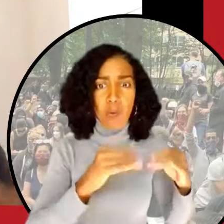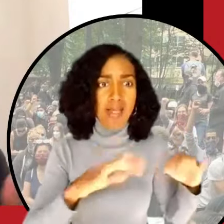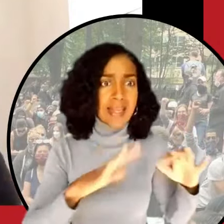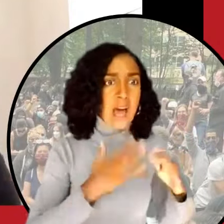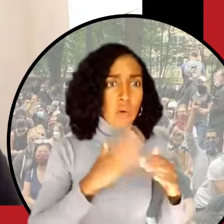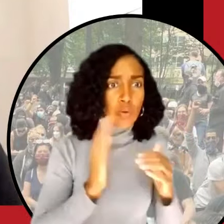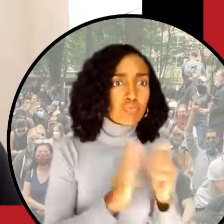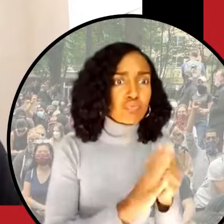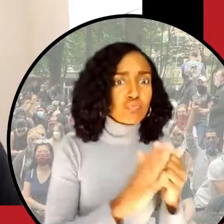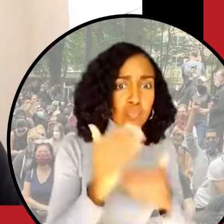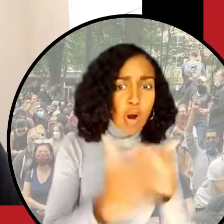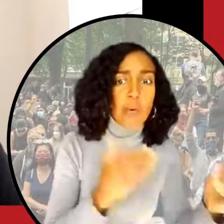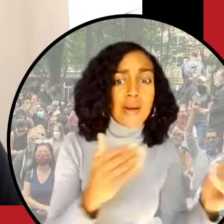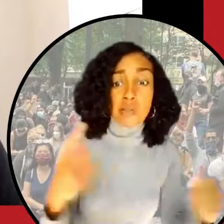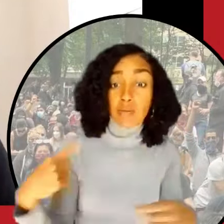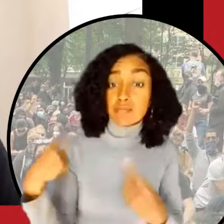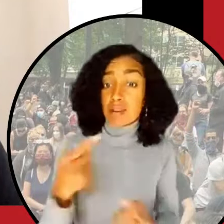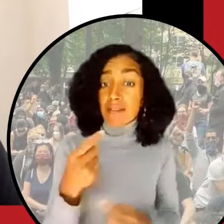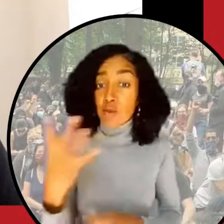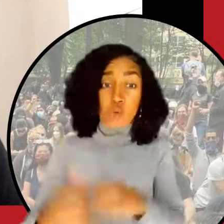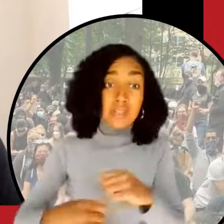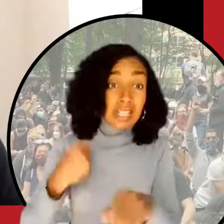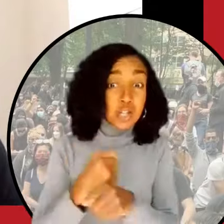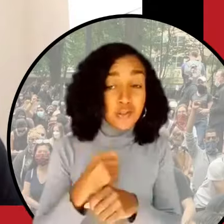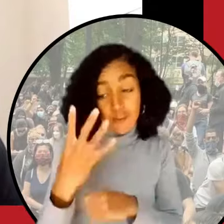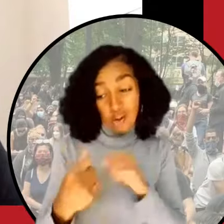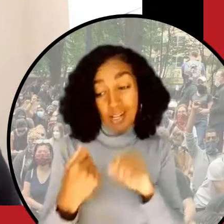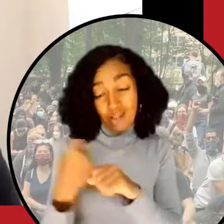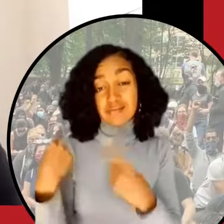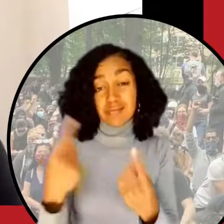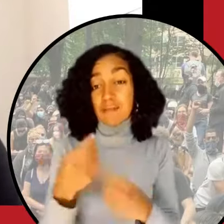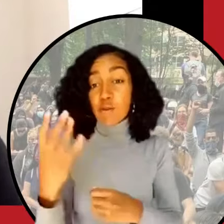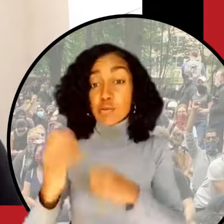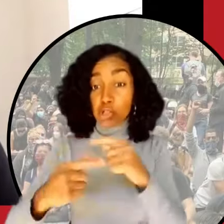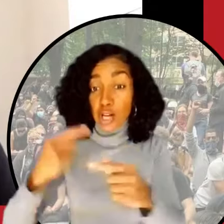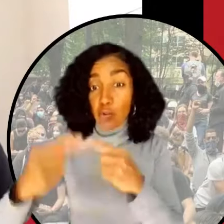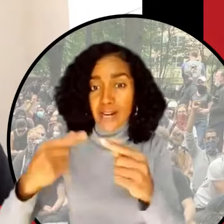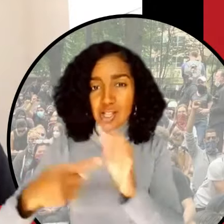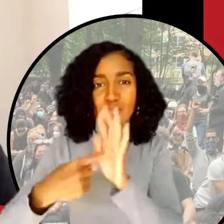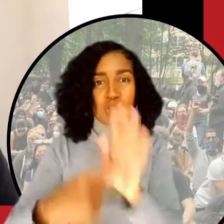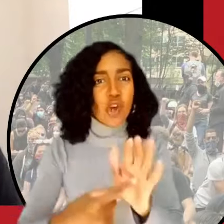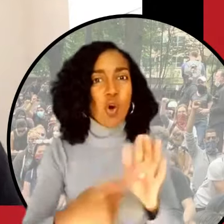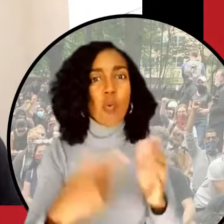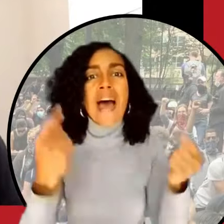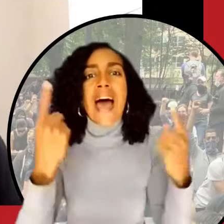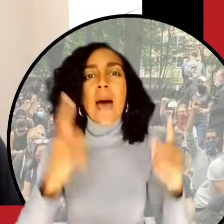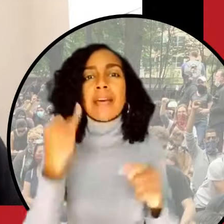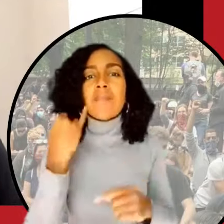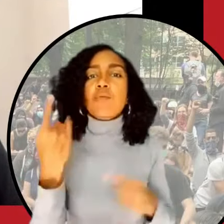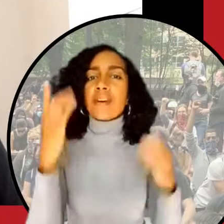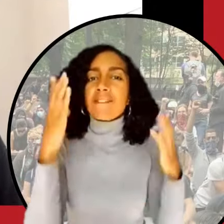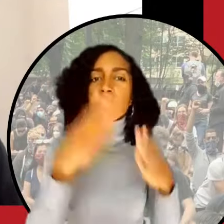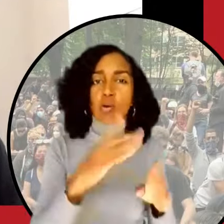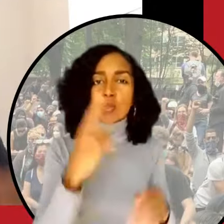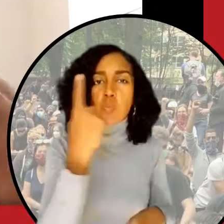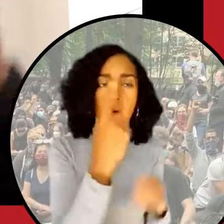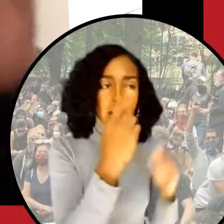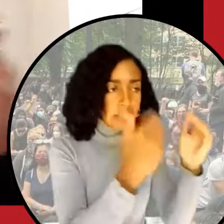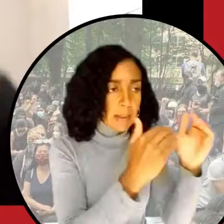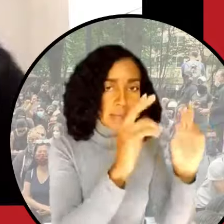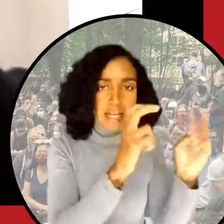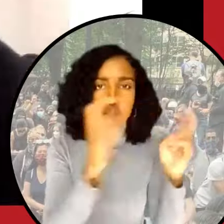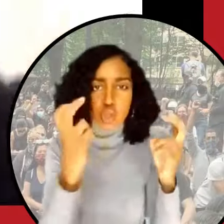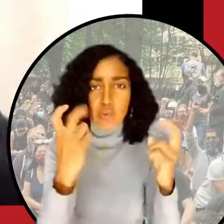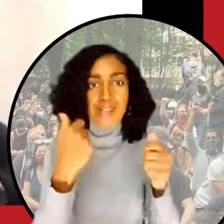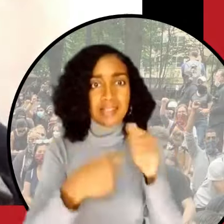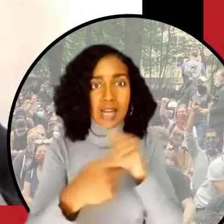few generations are evidence of what happens when we don't fight for all of the things we deserve, not just what we've been taught